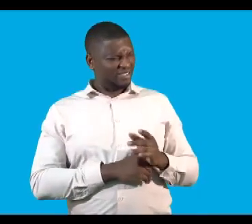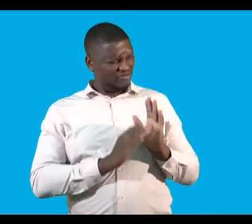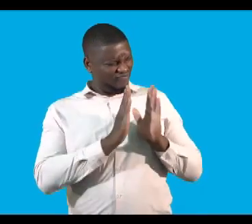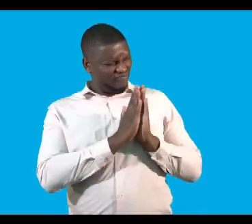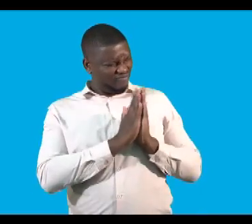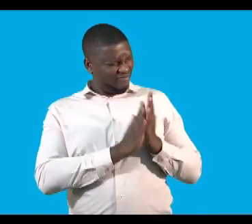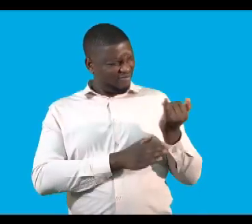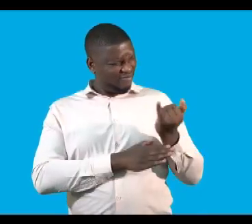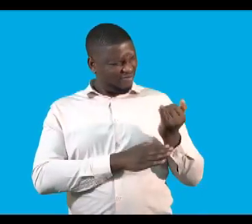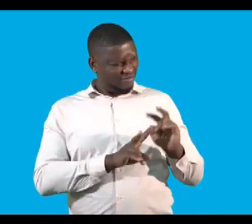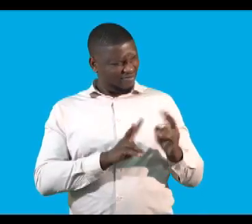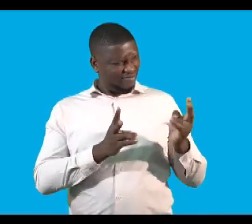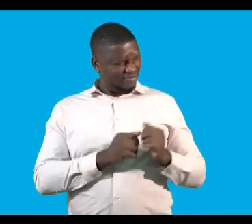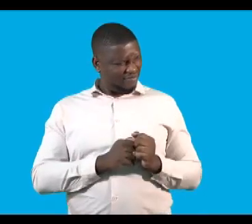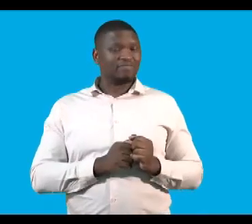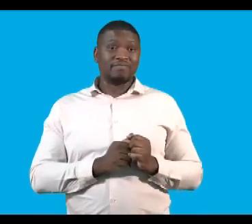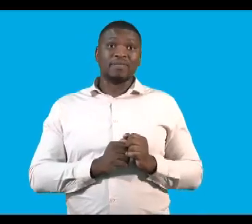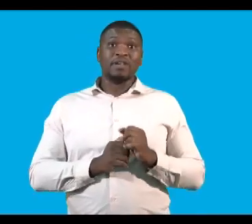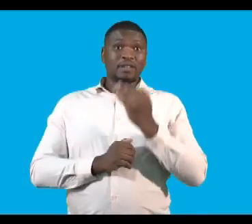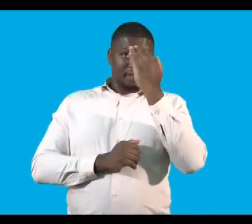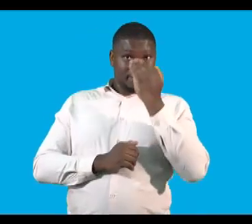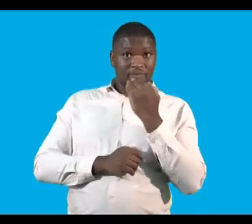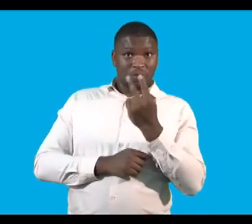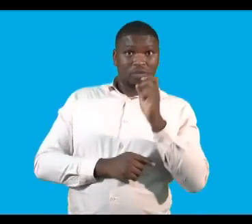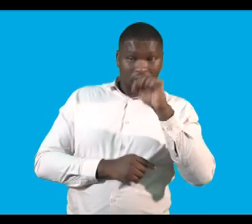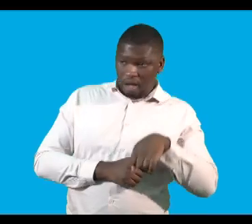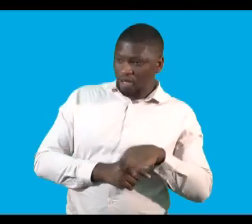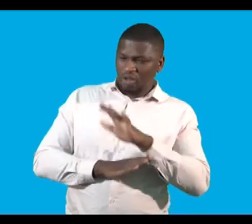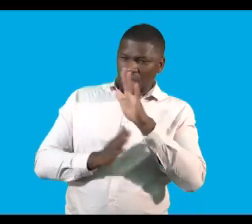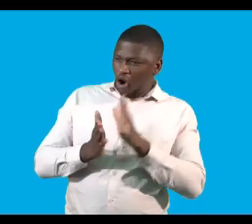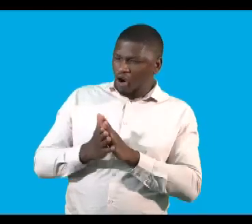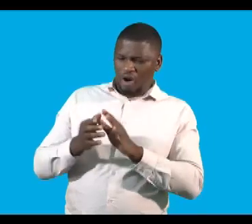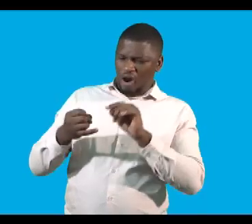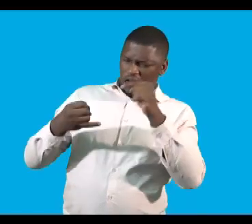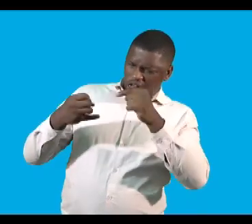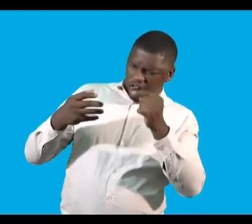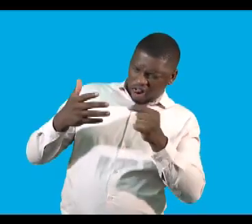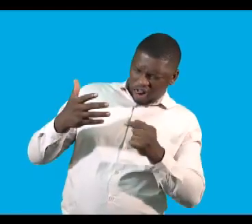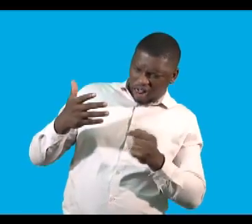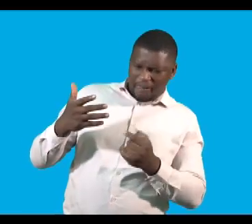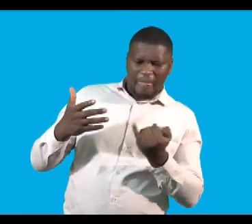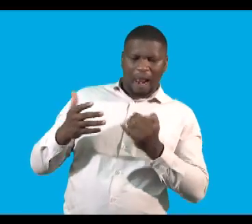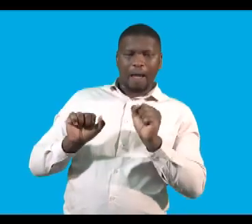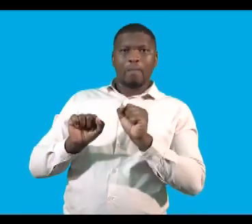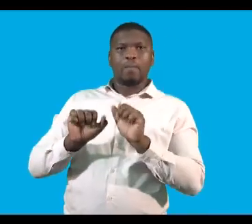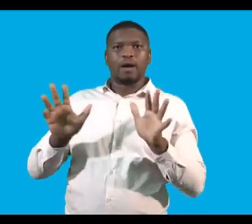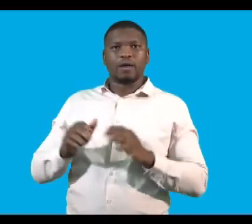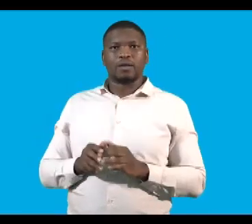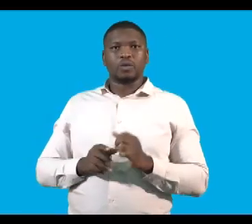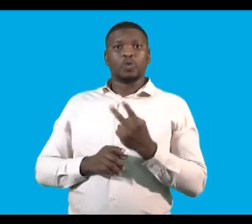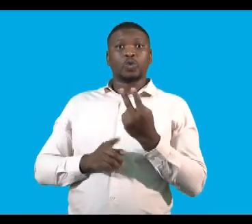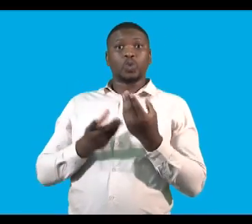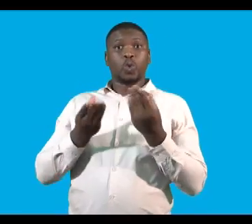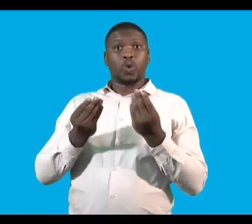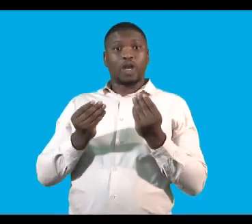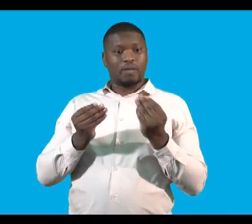religion? In frame 2, yeah, all these equations are like miracles. You take 2 numbers, and when you add them,